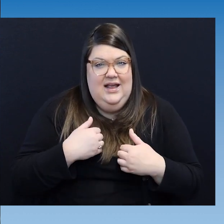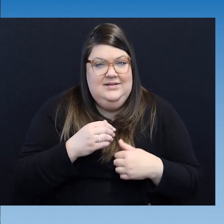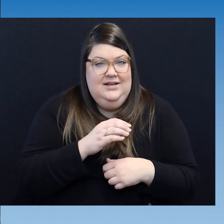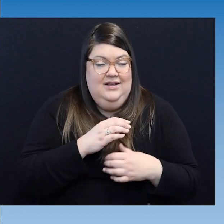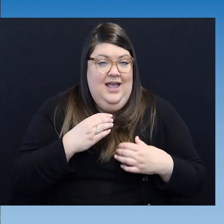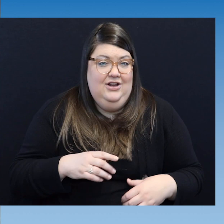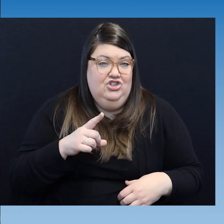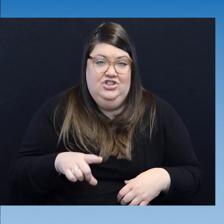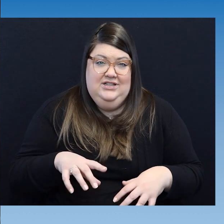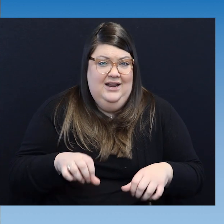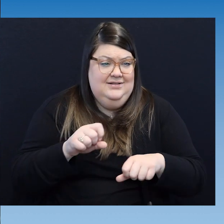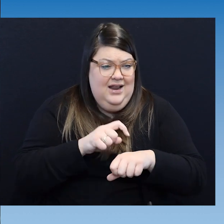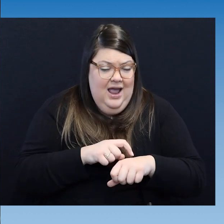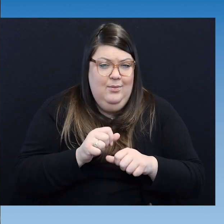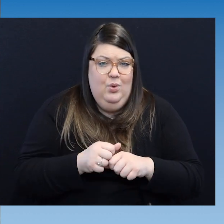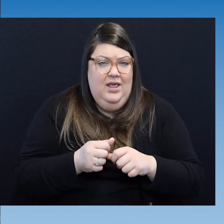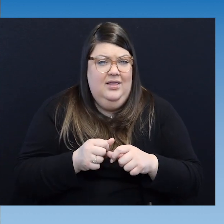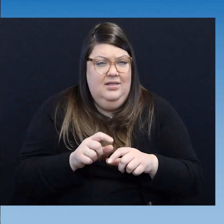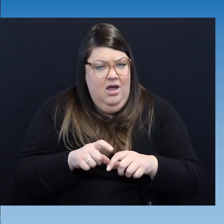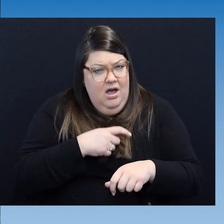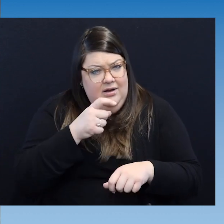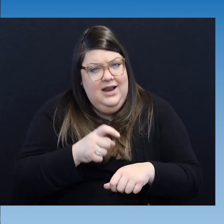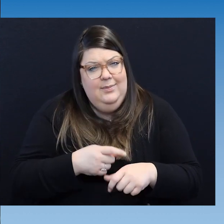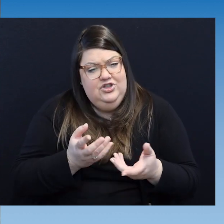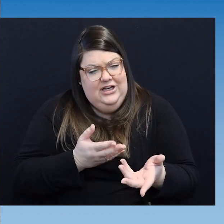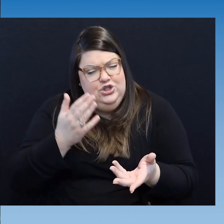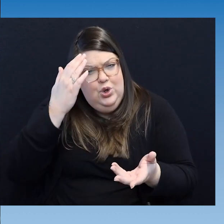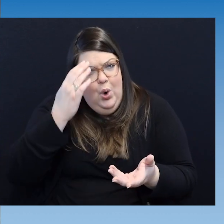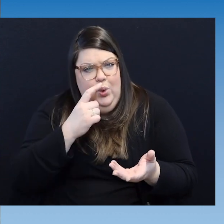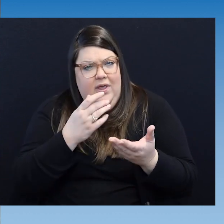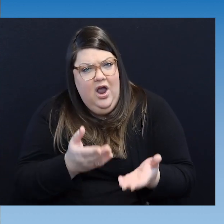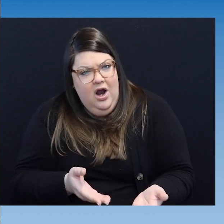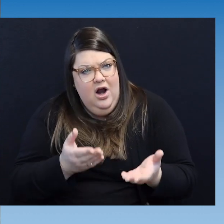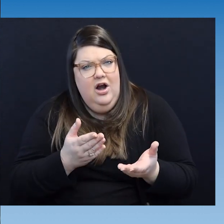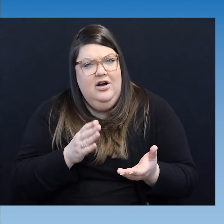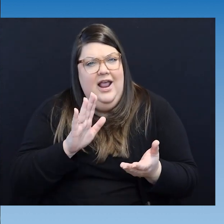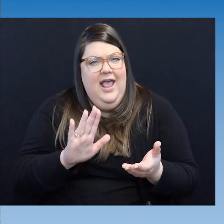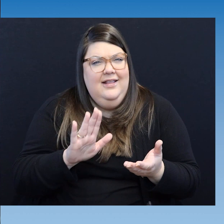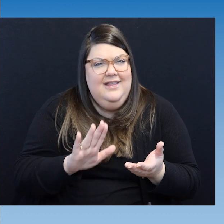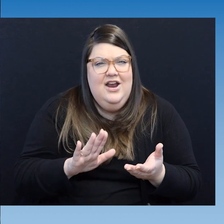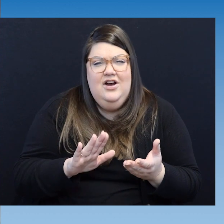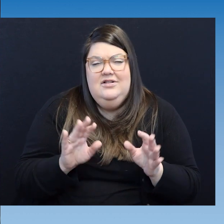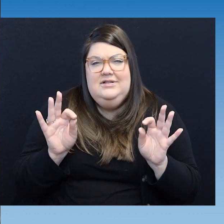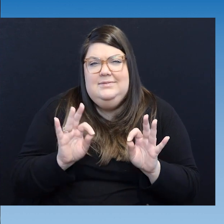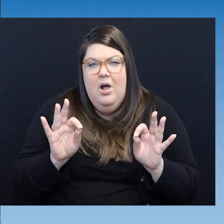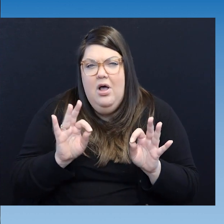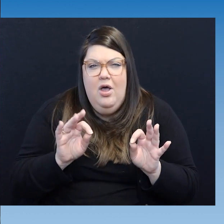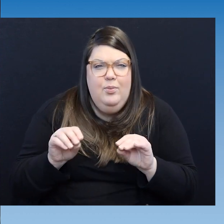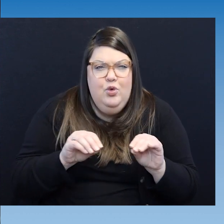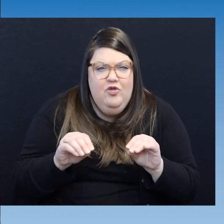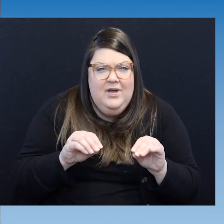that she spends time with. She gets to know them. She gets to know their idiosyncrasies, their movements.